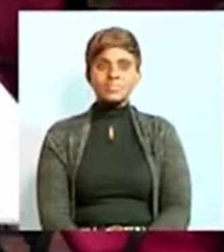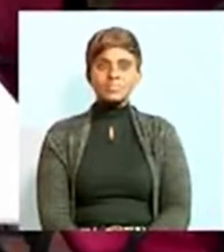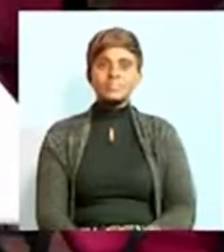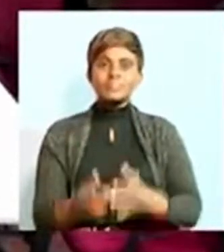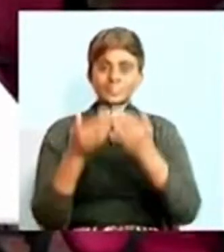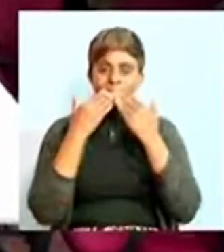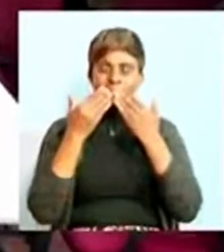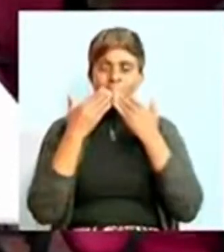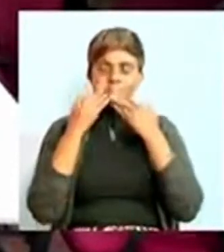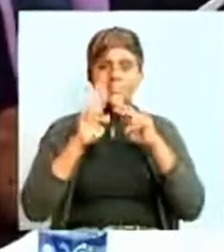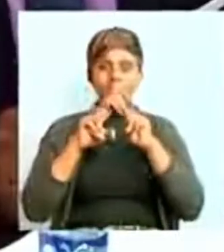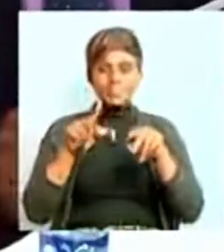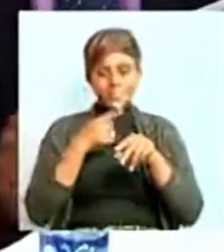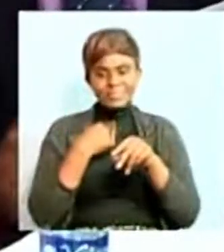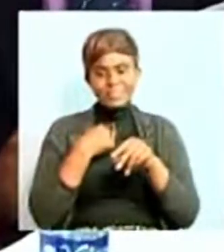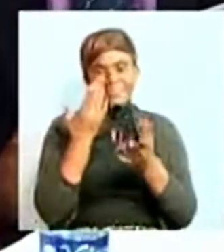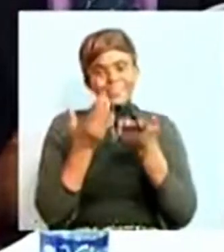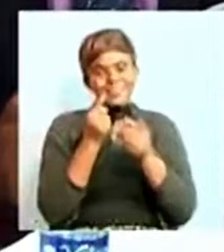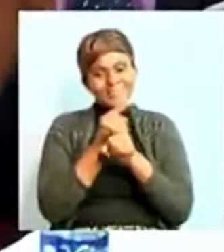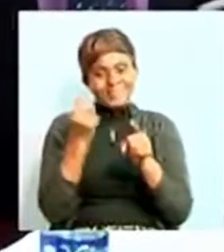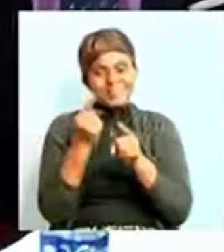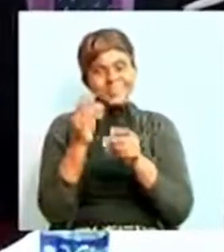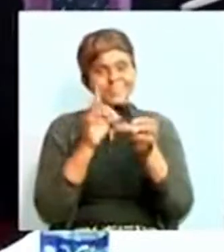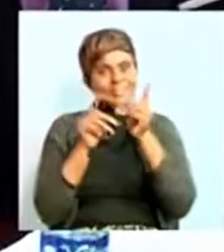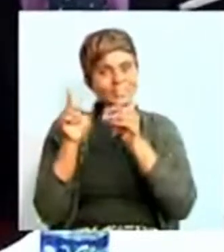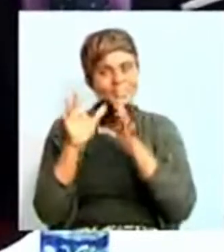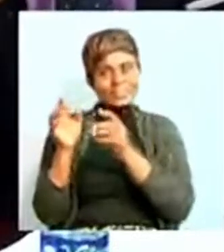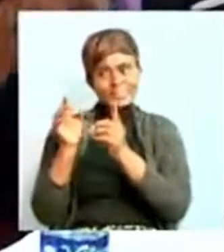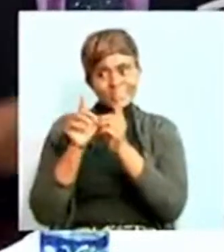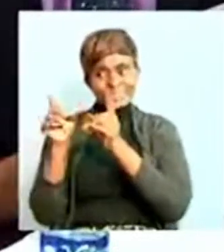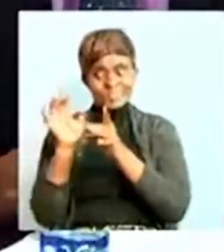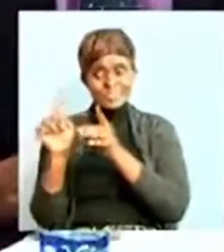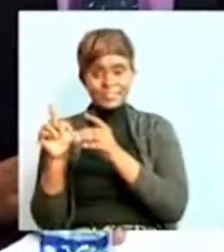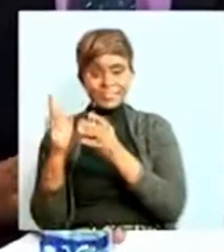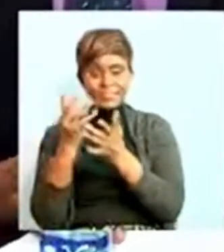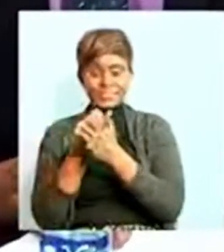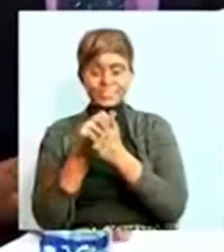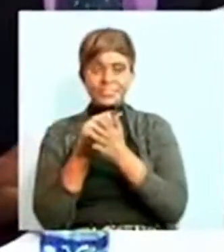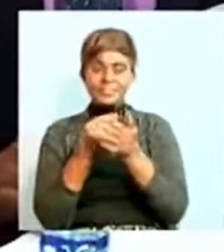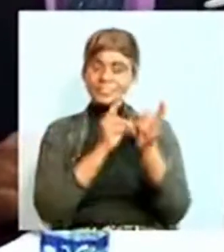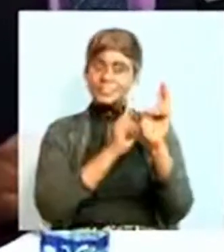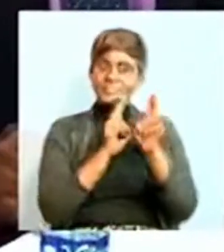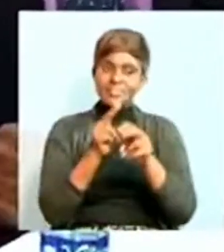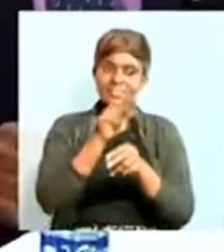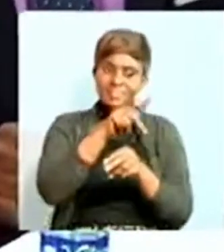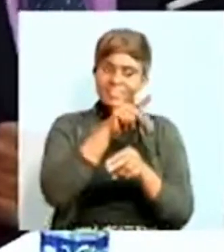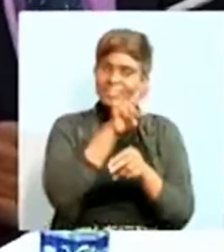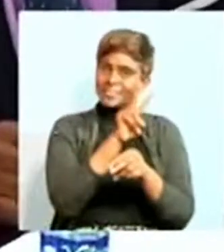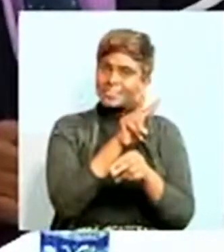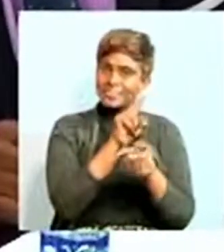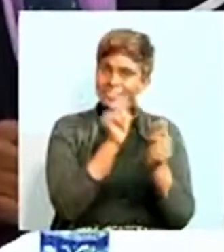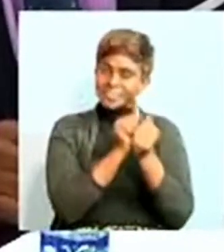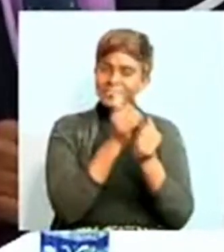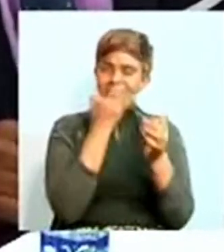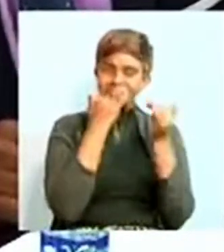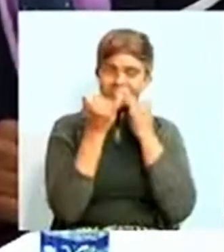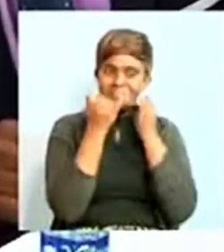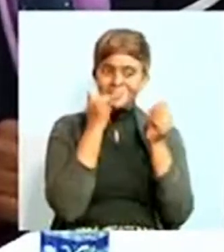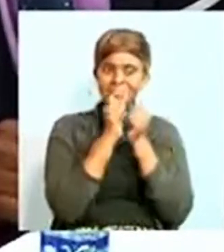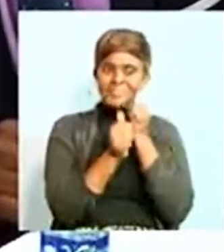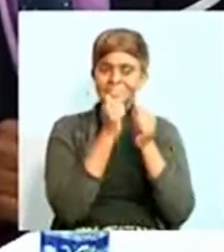Thank you, Chair. Let me probably give Director Finance to respond on the payment voucher on the omission that was done